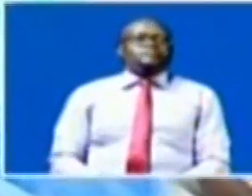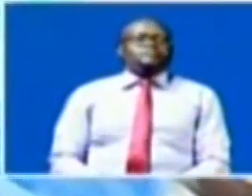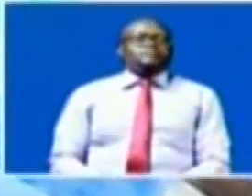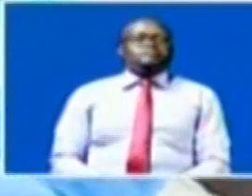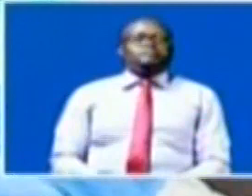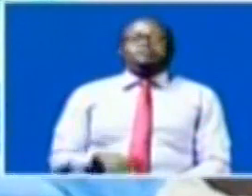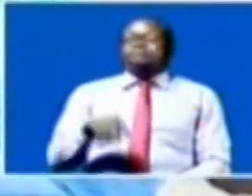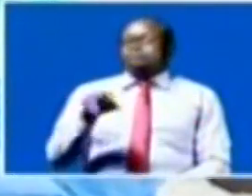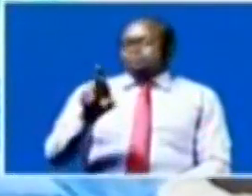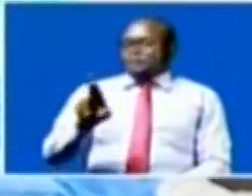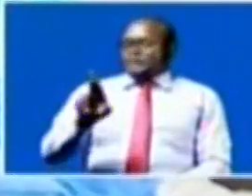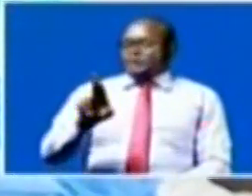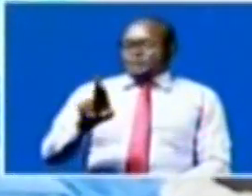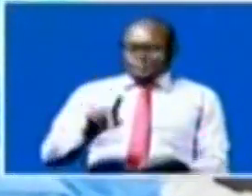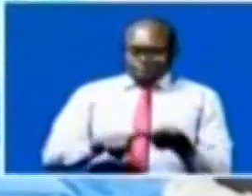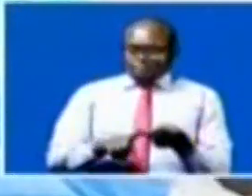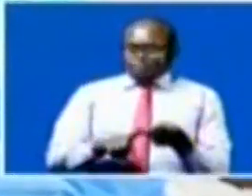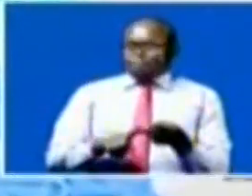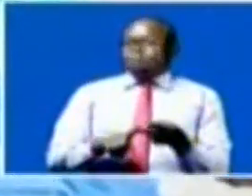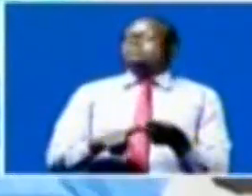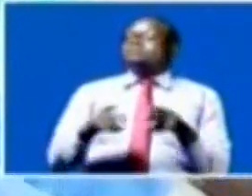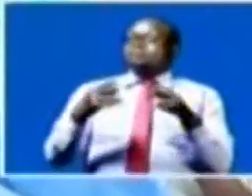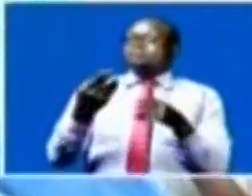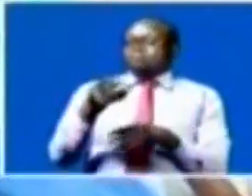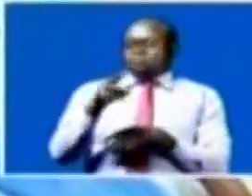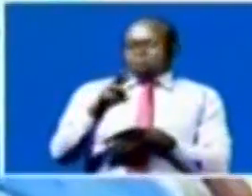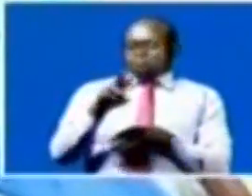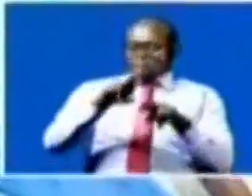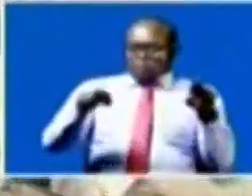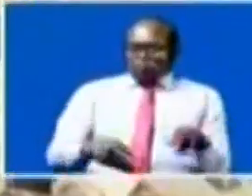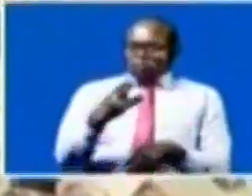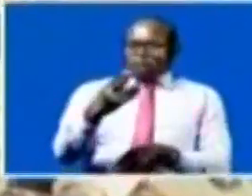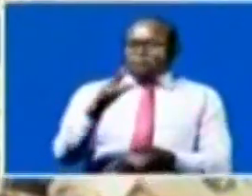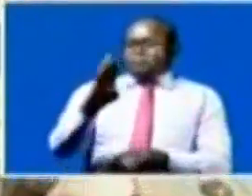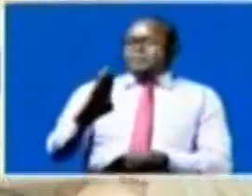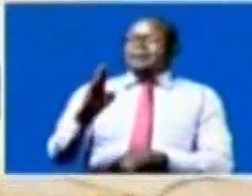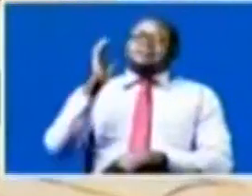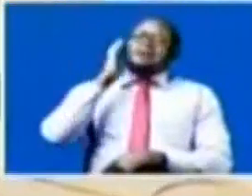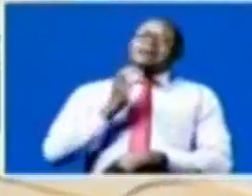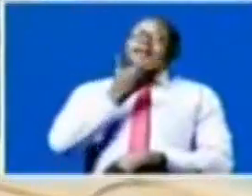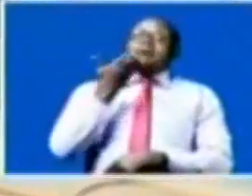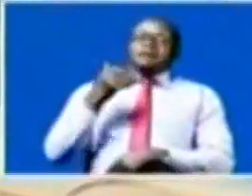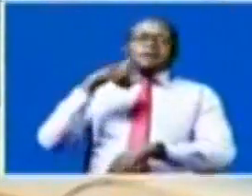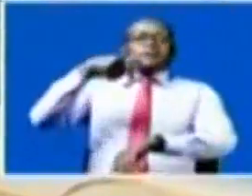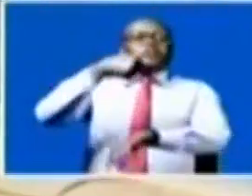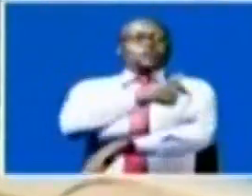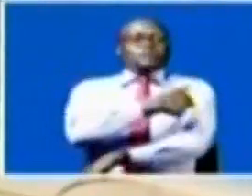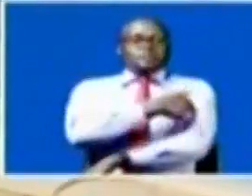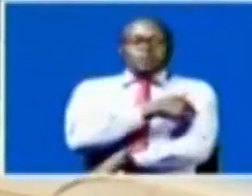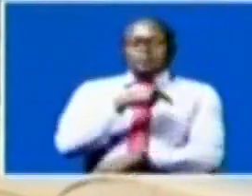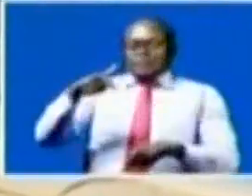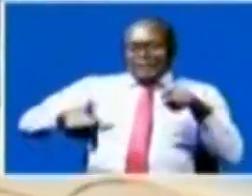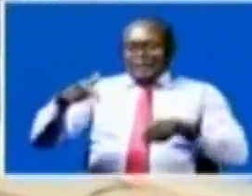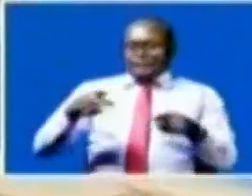This is Richard Kanyoro at Ward 4B at Kenyatta National Hospital. Kanyoro's legs were